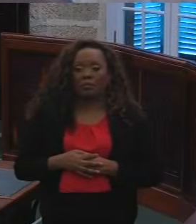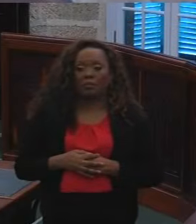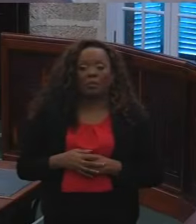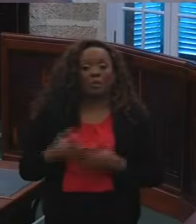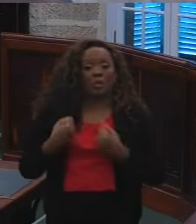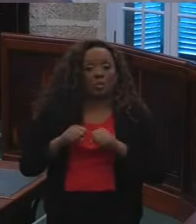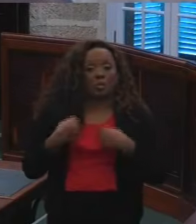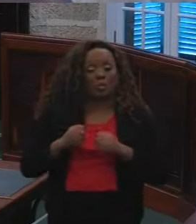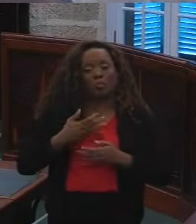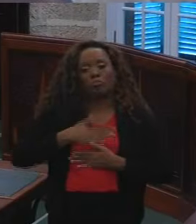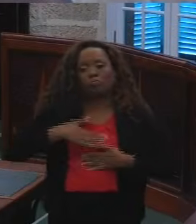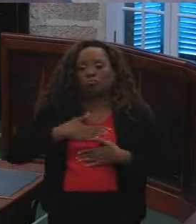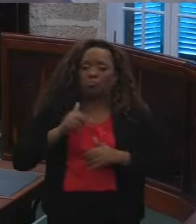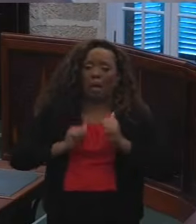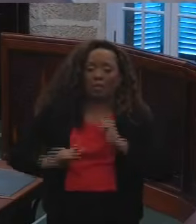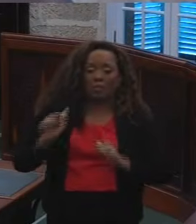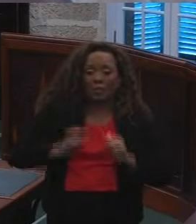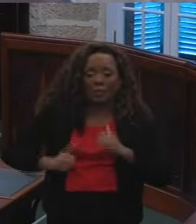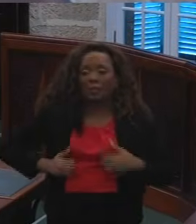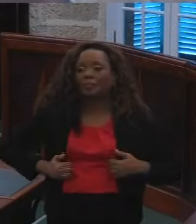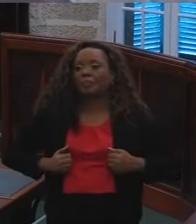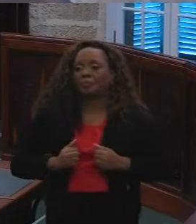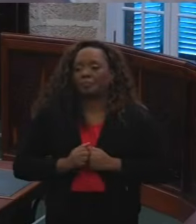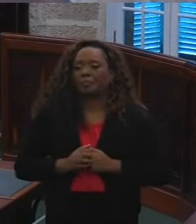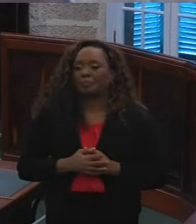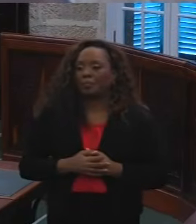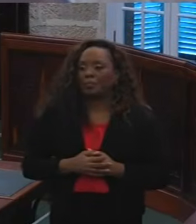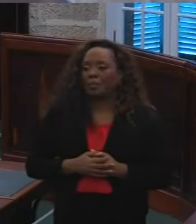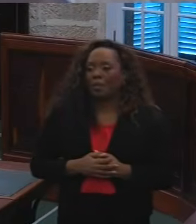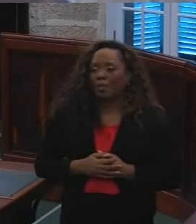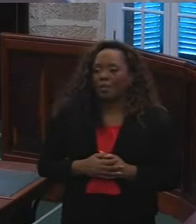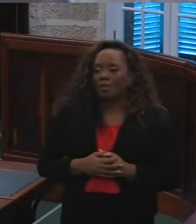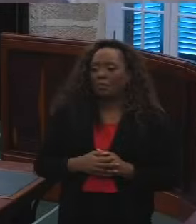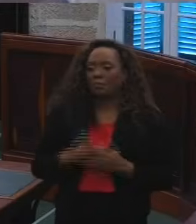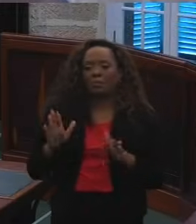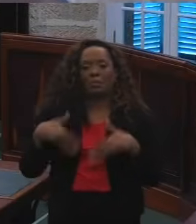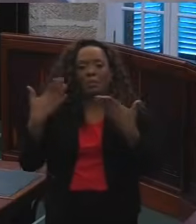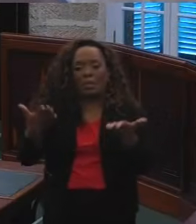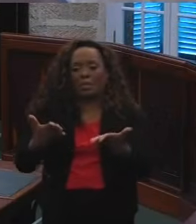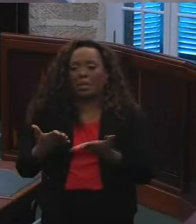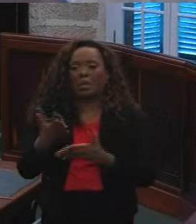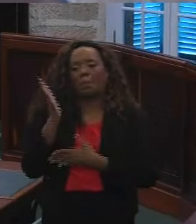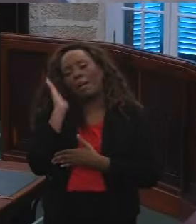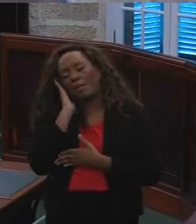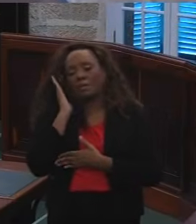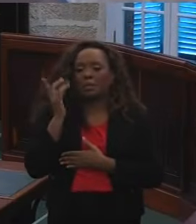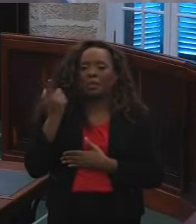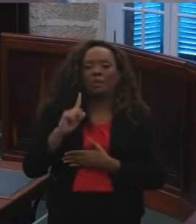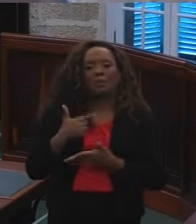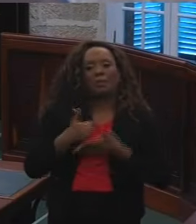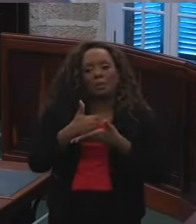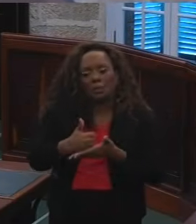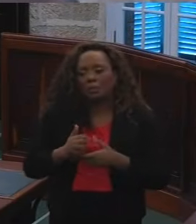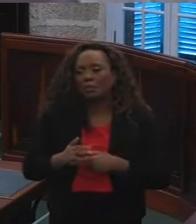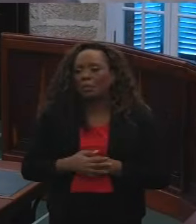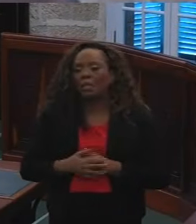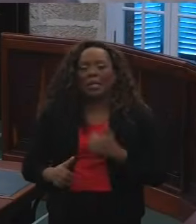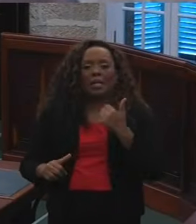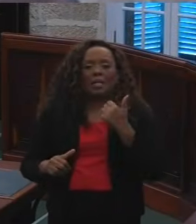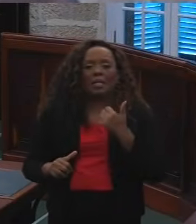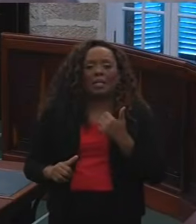them earlier, the provision of days for the temporary accommodation of vulnerable adults, assisted living services, which